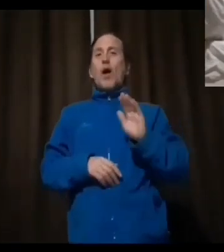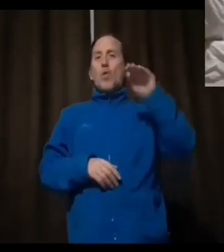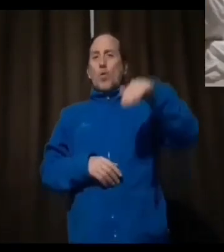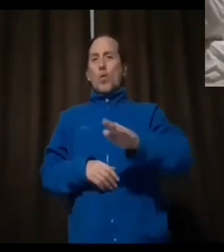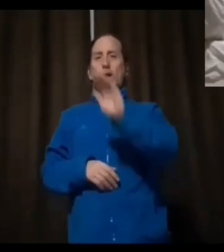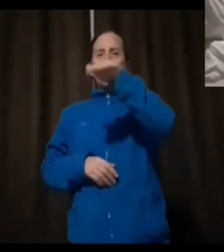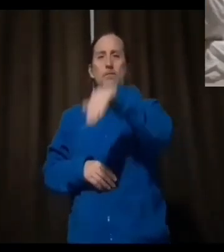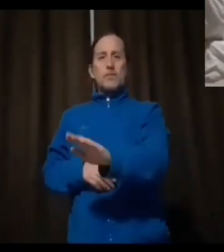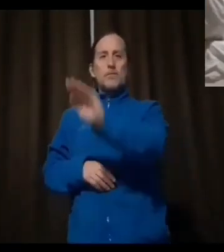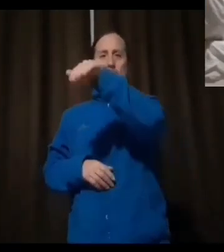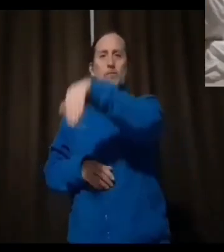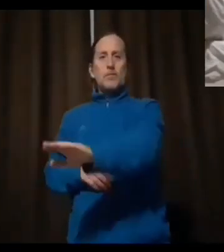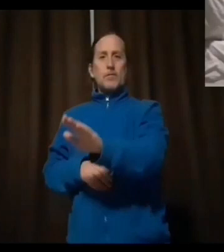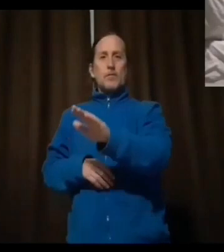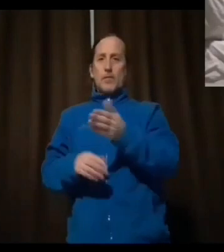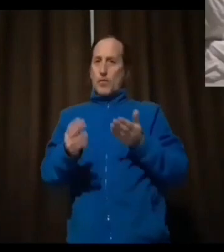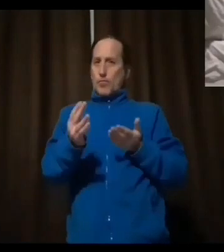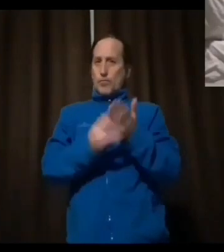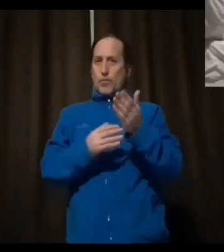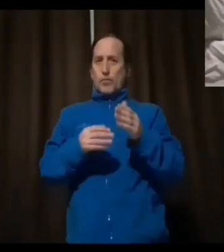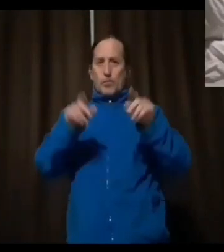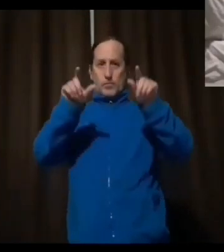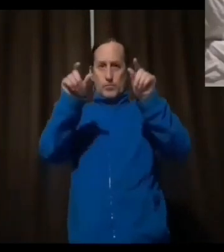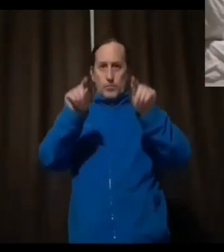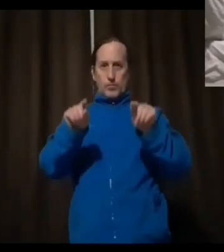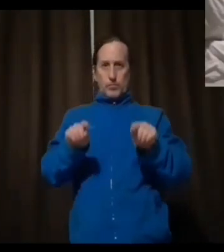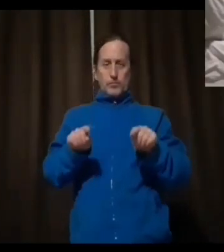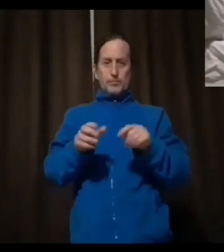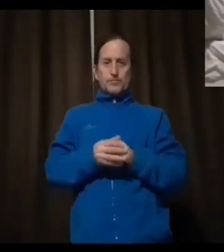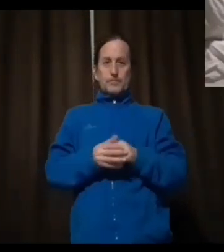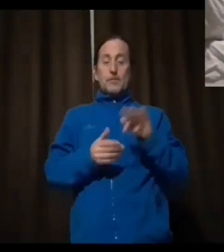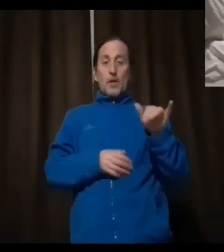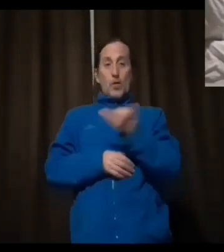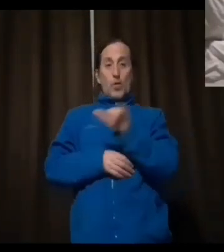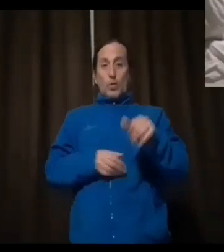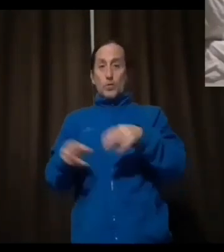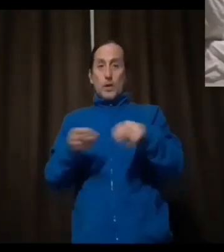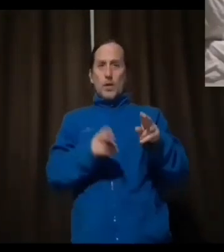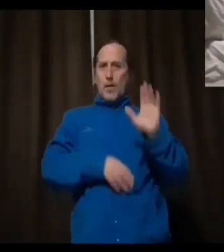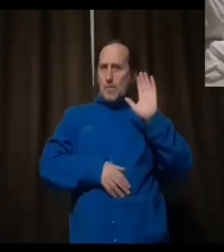way, it must be waves that's passing in through the slits.